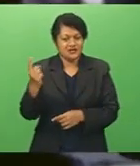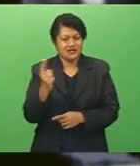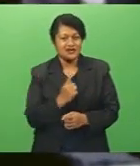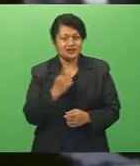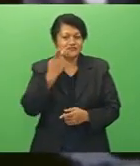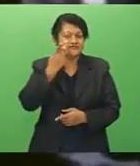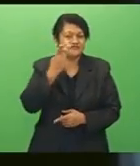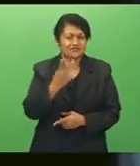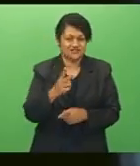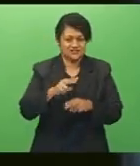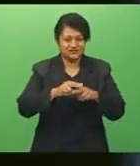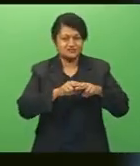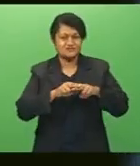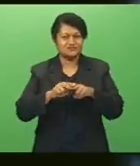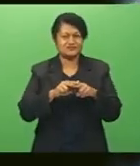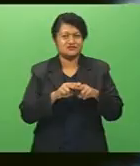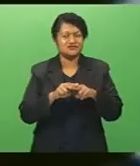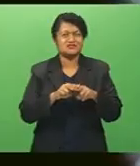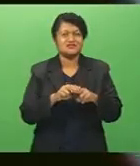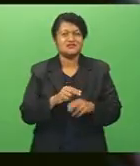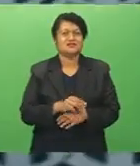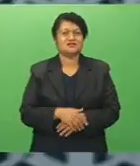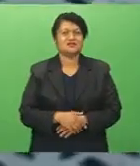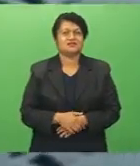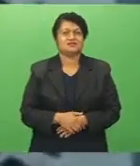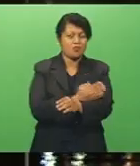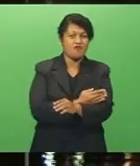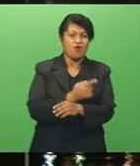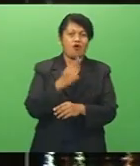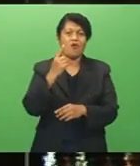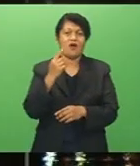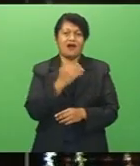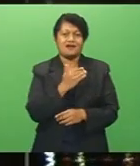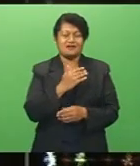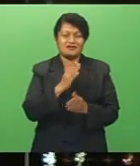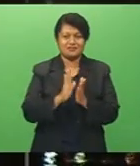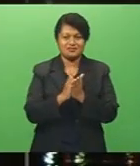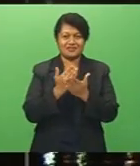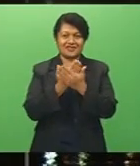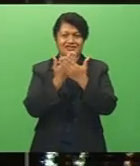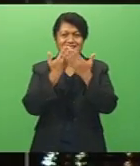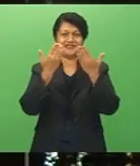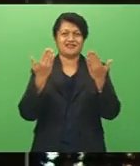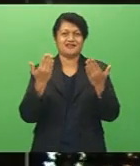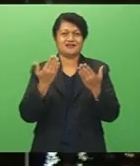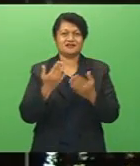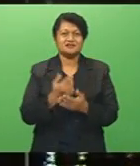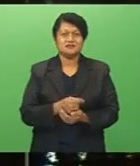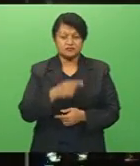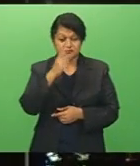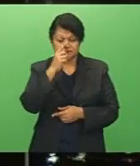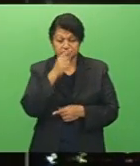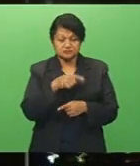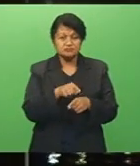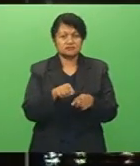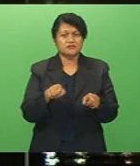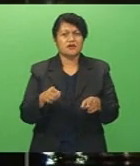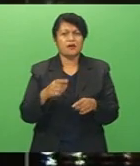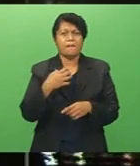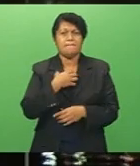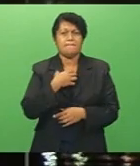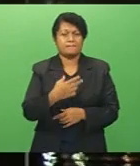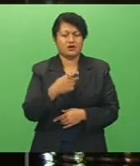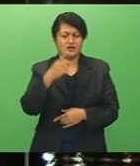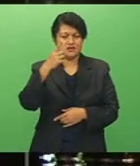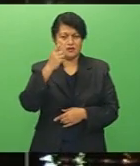that followed. This report from Reuters. The livelihoods of more than 100 Fijians